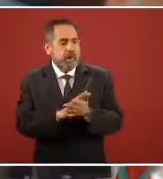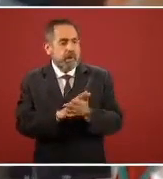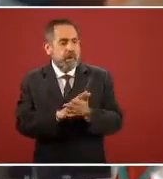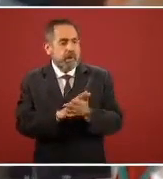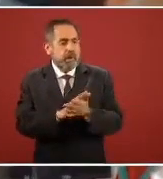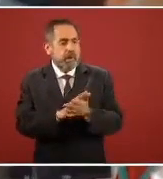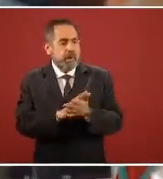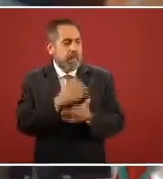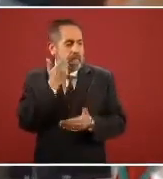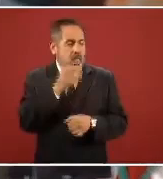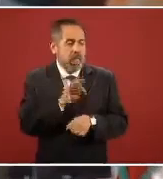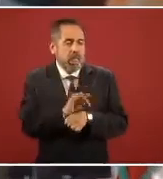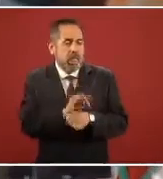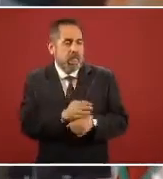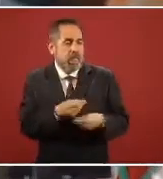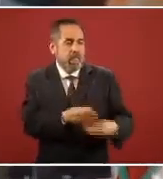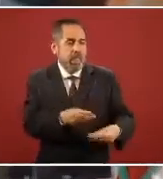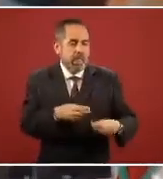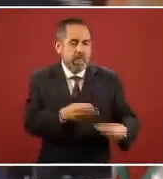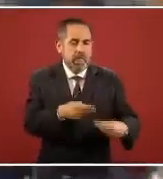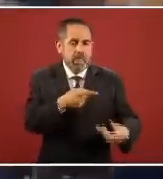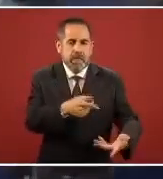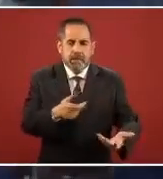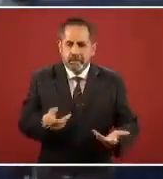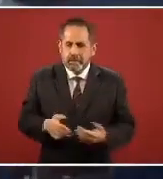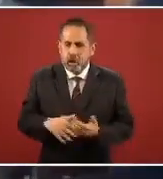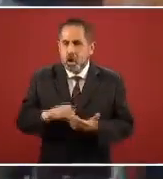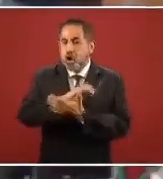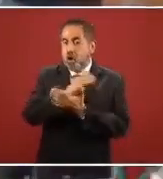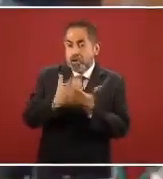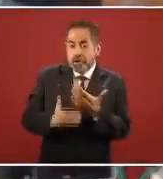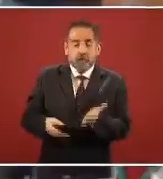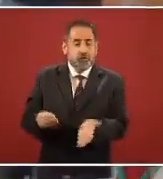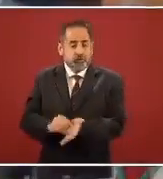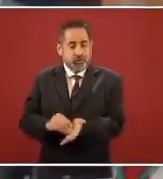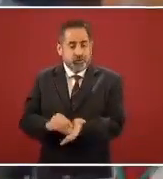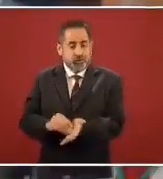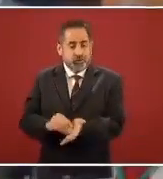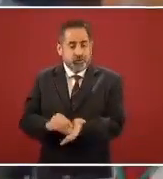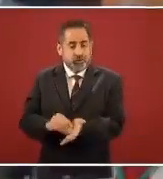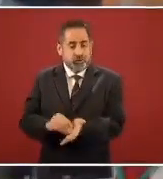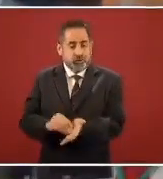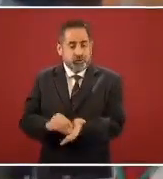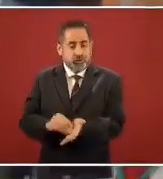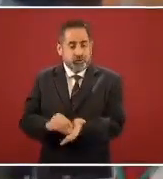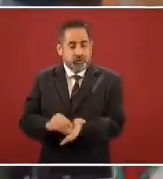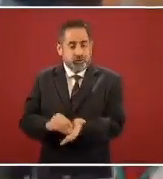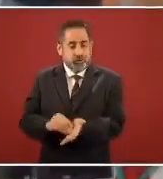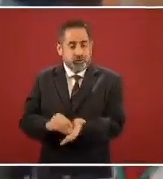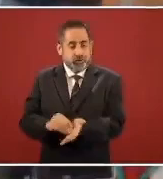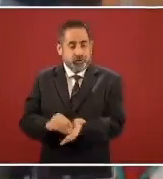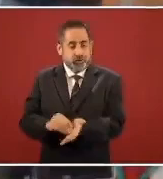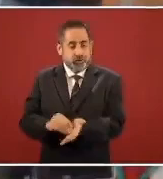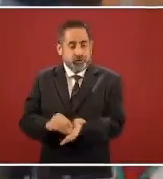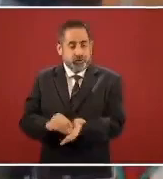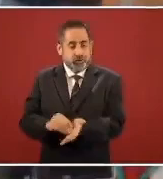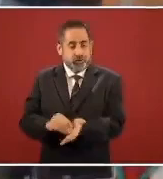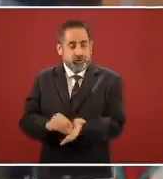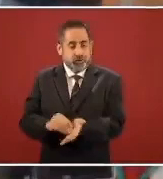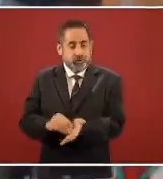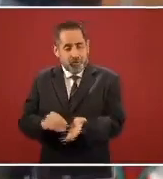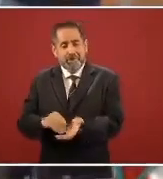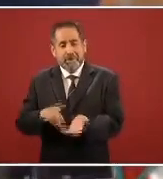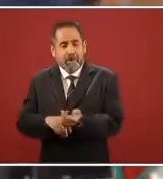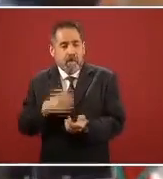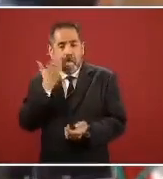to be favored, por contratos que todavía existen, by contracts that continue to exist to this